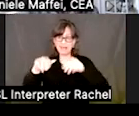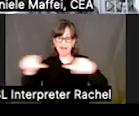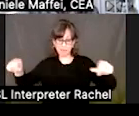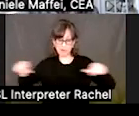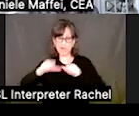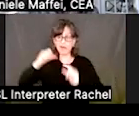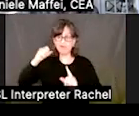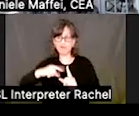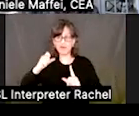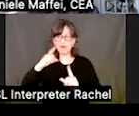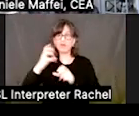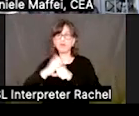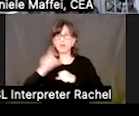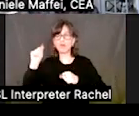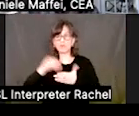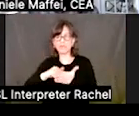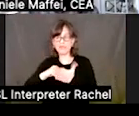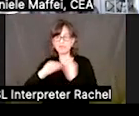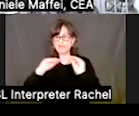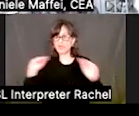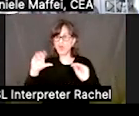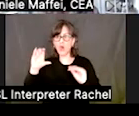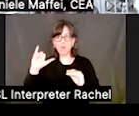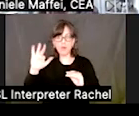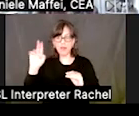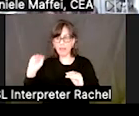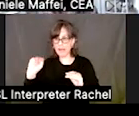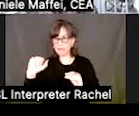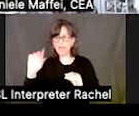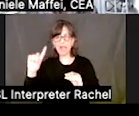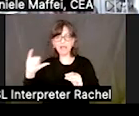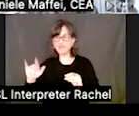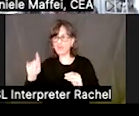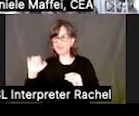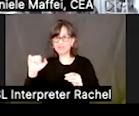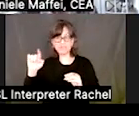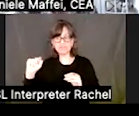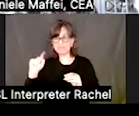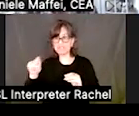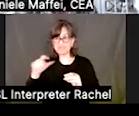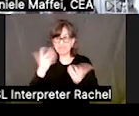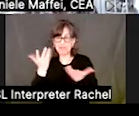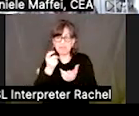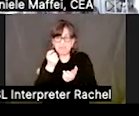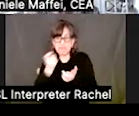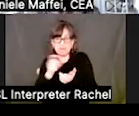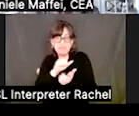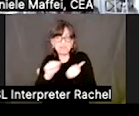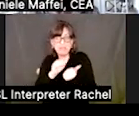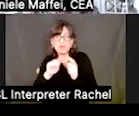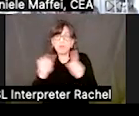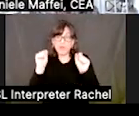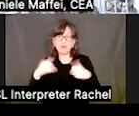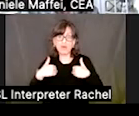would get that $20,000. No claim adjustment has to happen. You could have, frankly, very little damage. Most important, though, you could have more